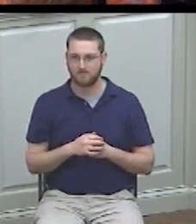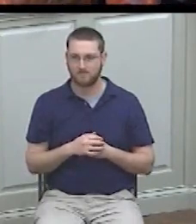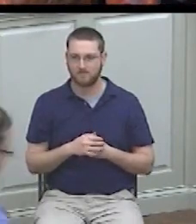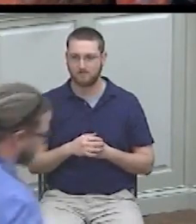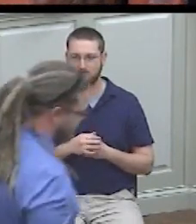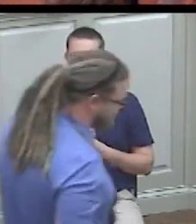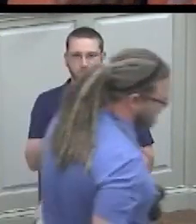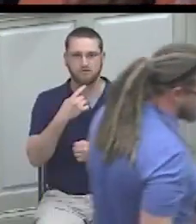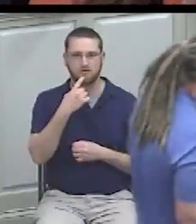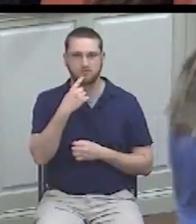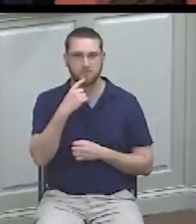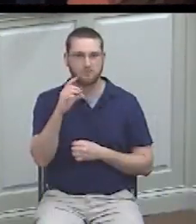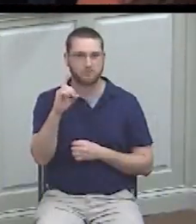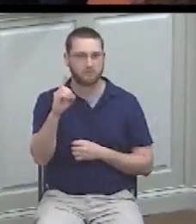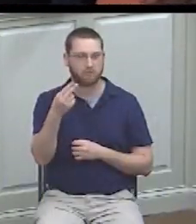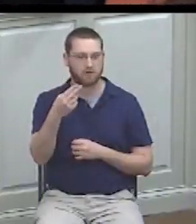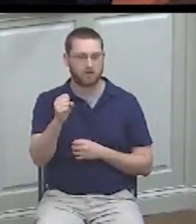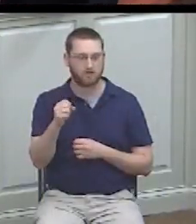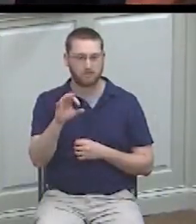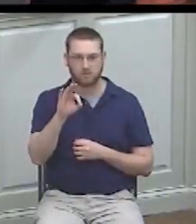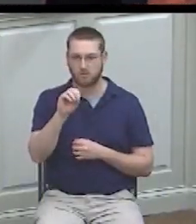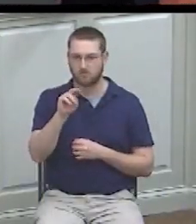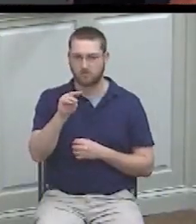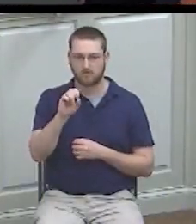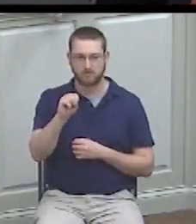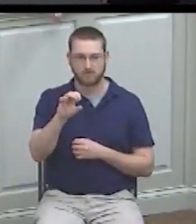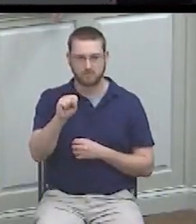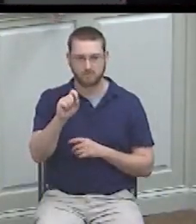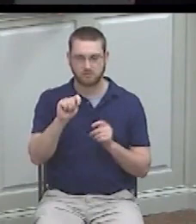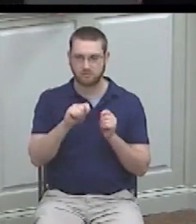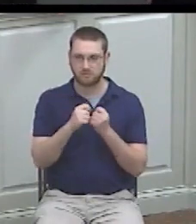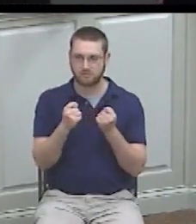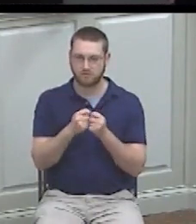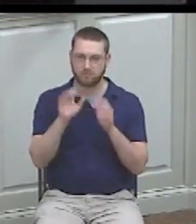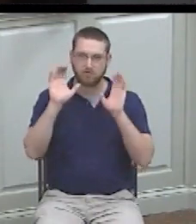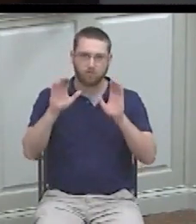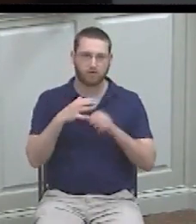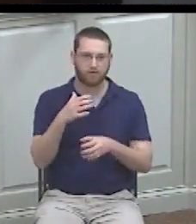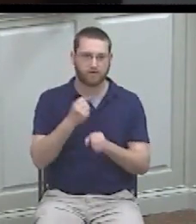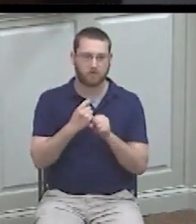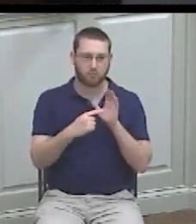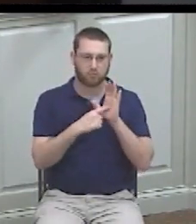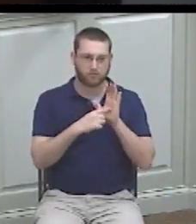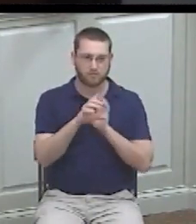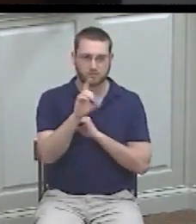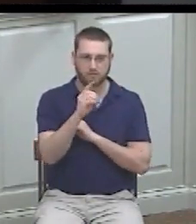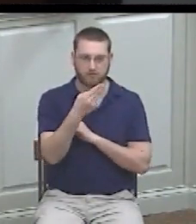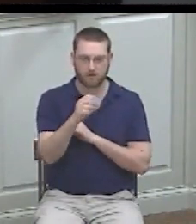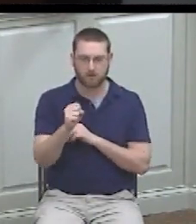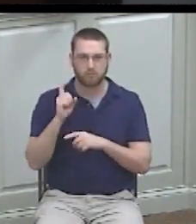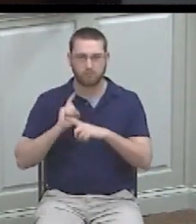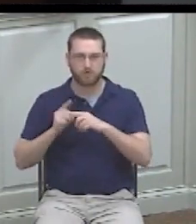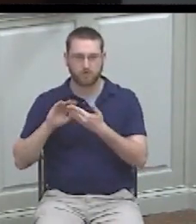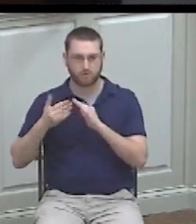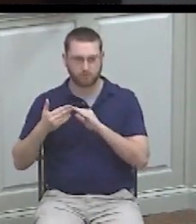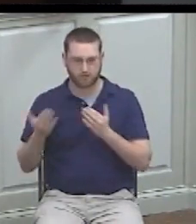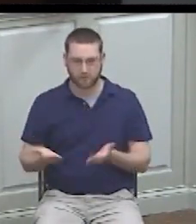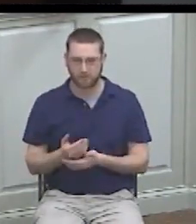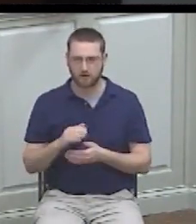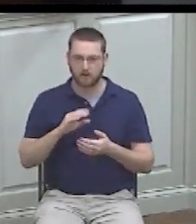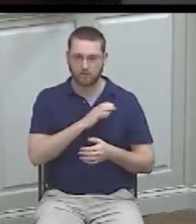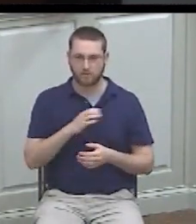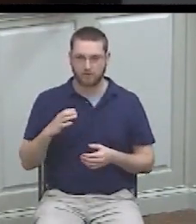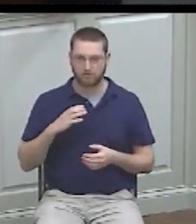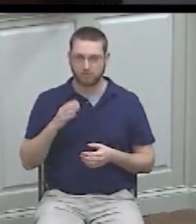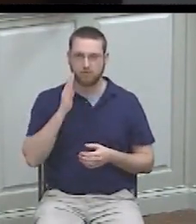Whereas the Danville High School Forensics Team had an outstanding year representing Danville High School and the community, the City Commission